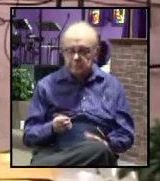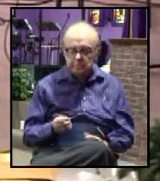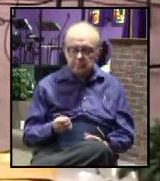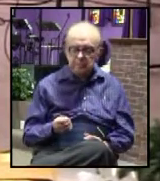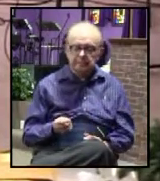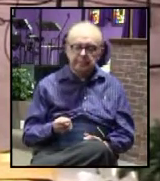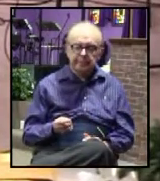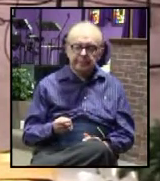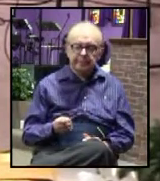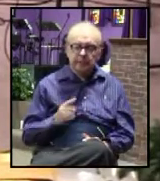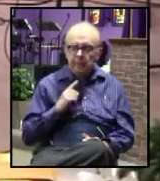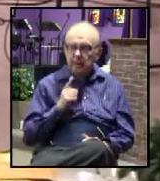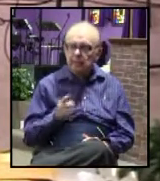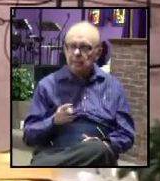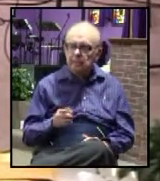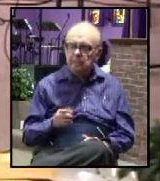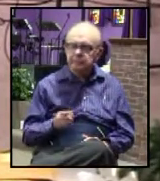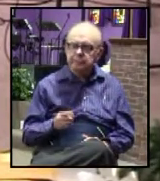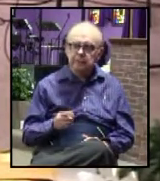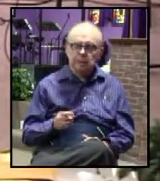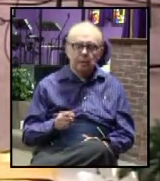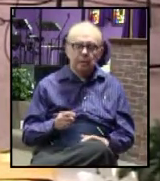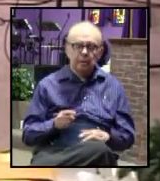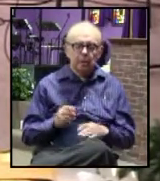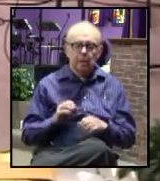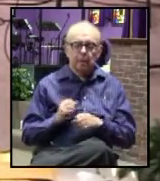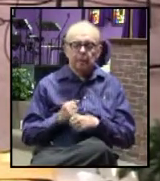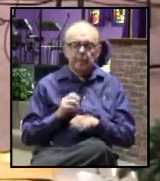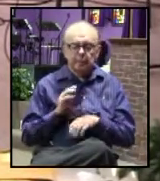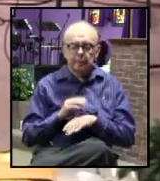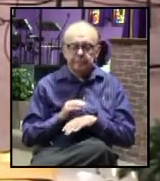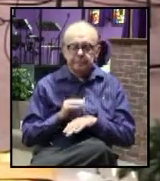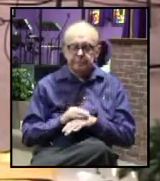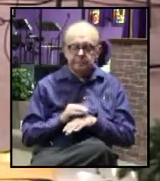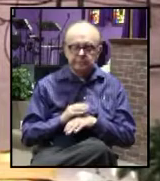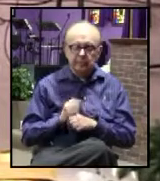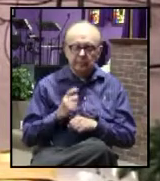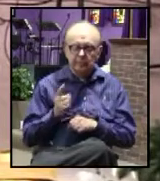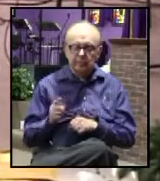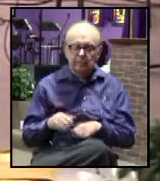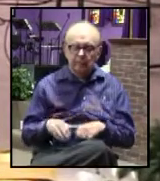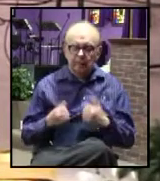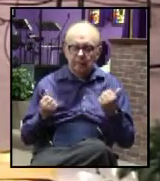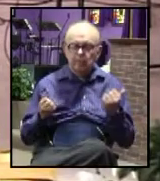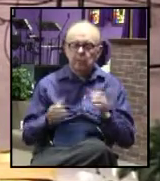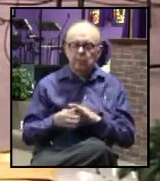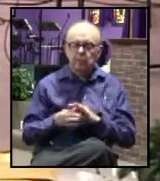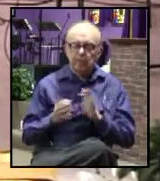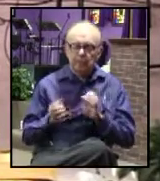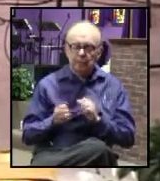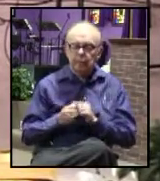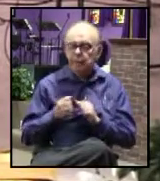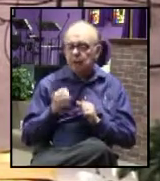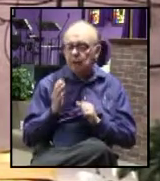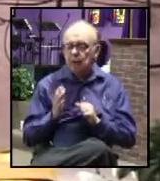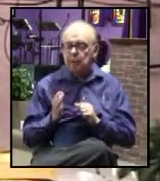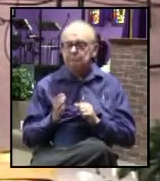made for mission, what we're made for is a life in a relationship with